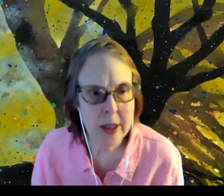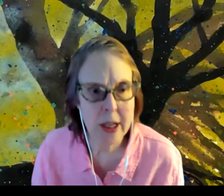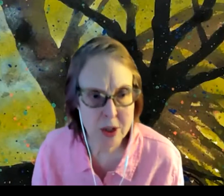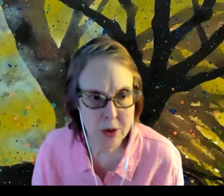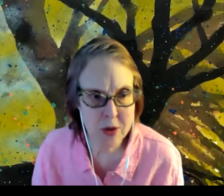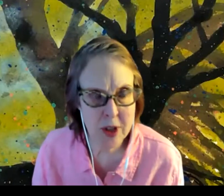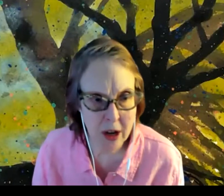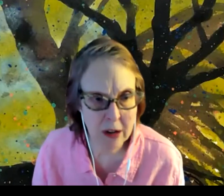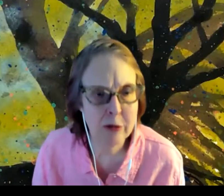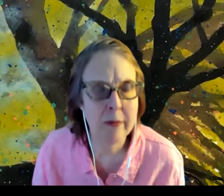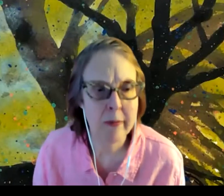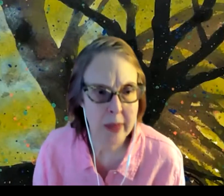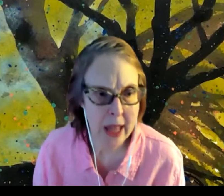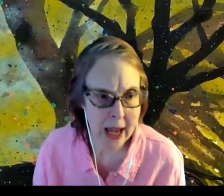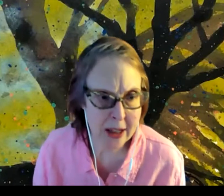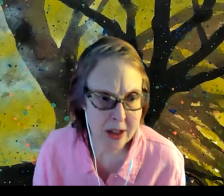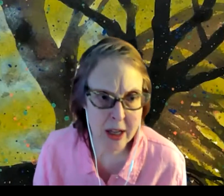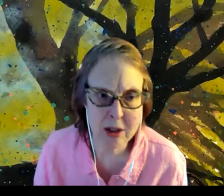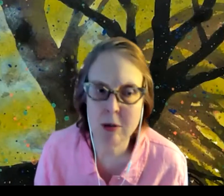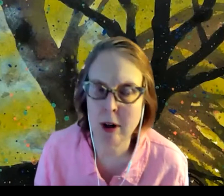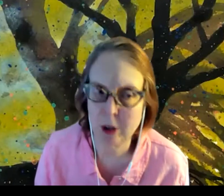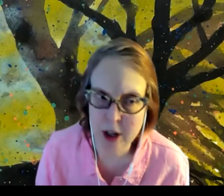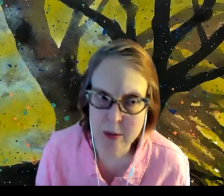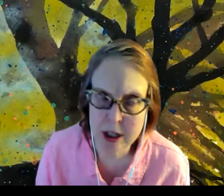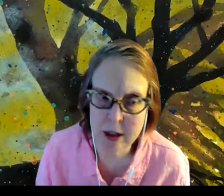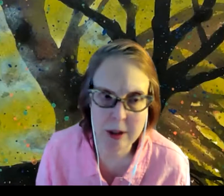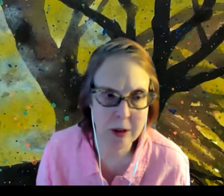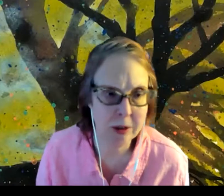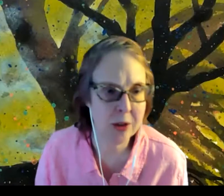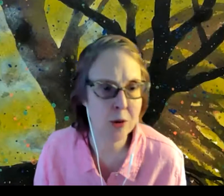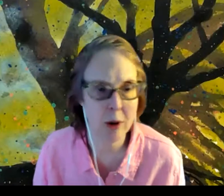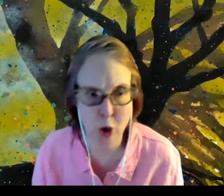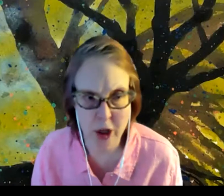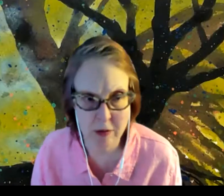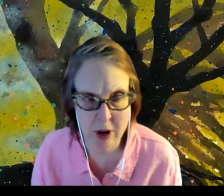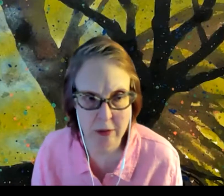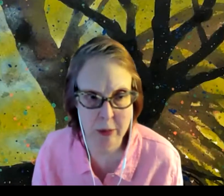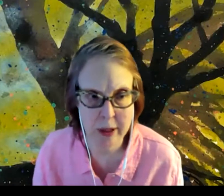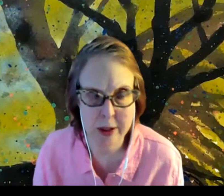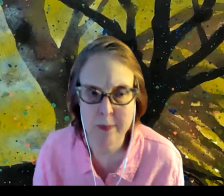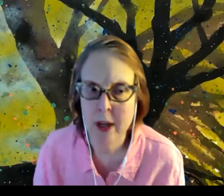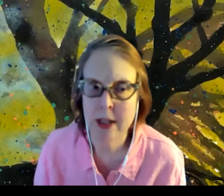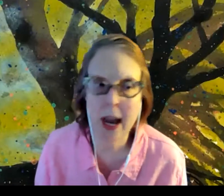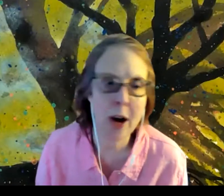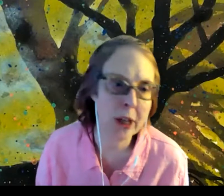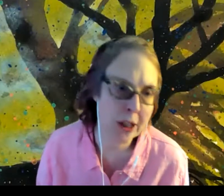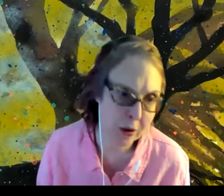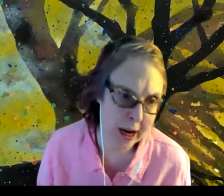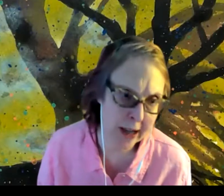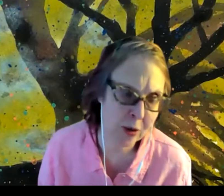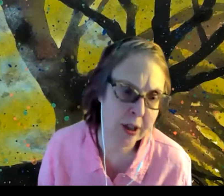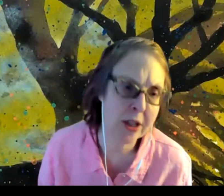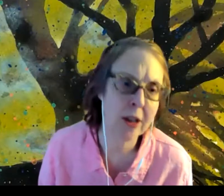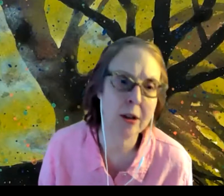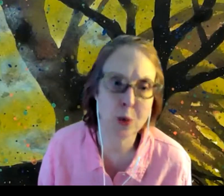with issues of access to our learning materials, to our work environment, to how we